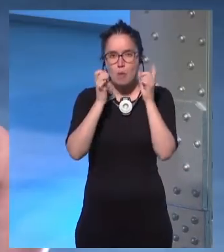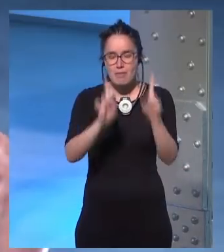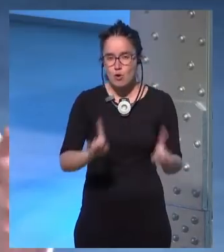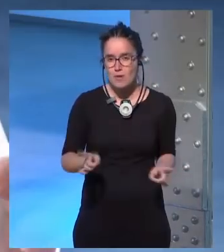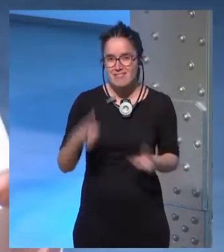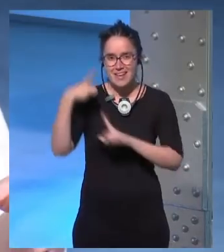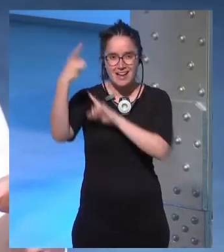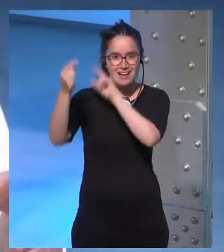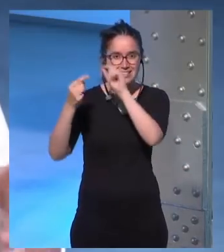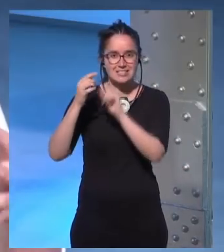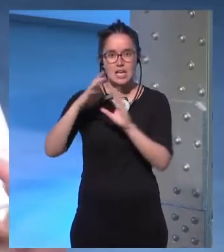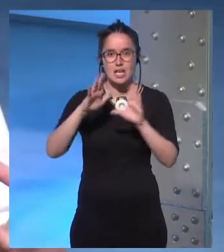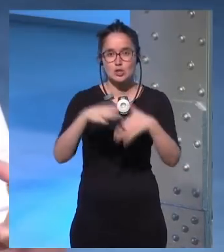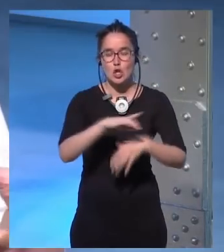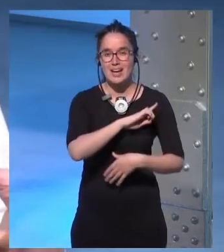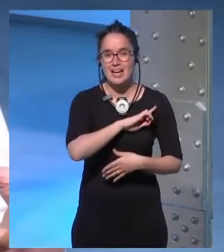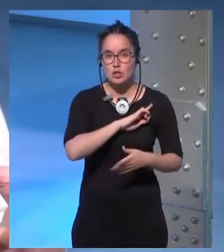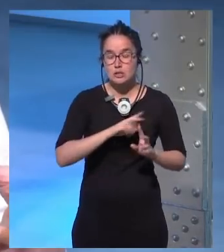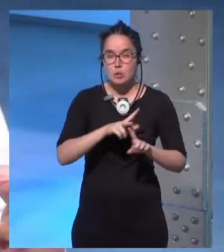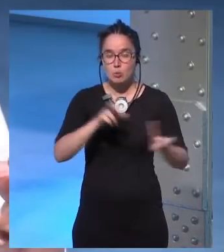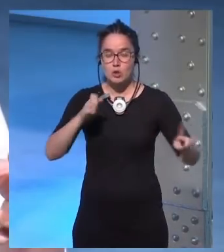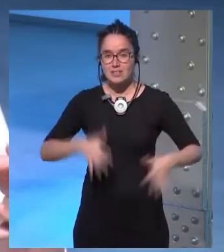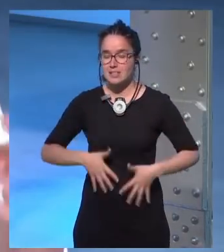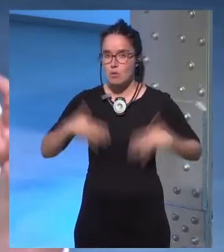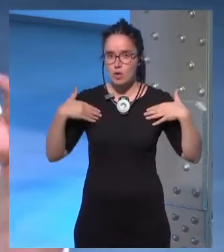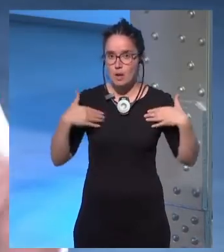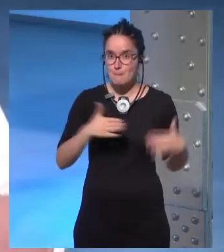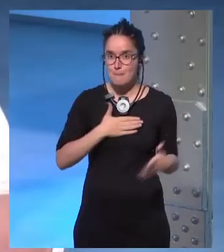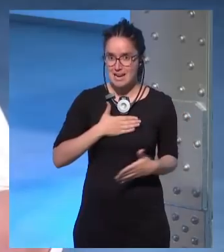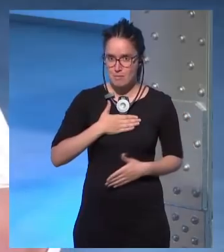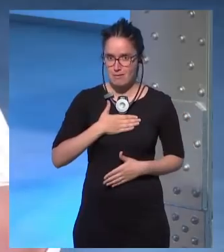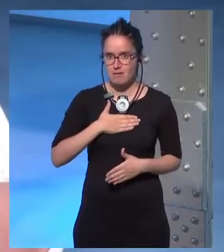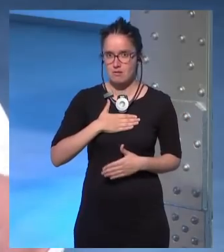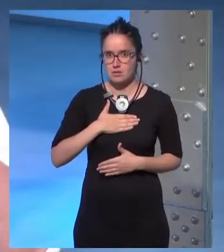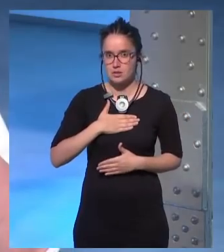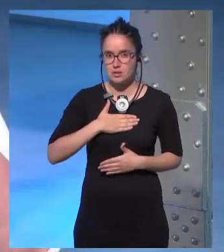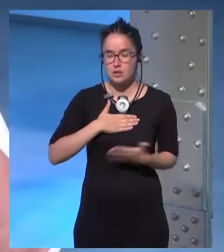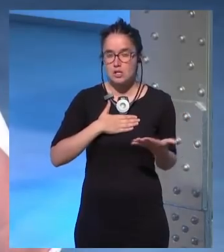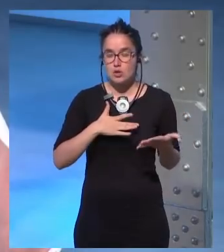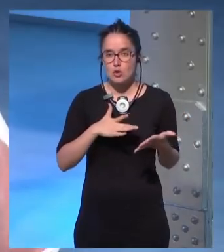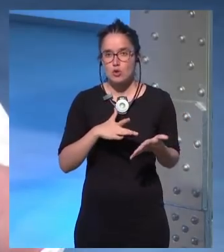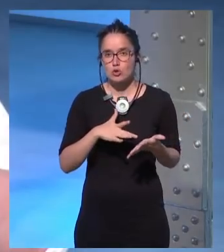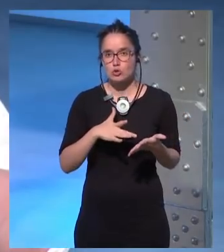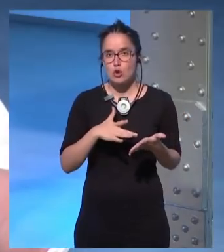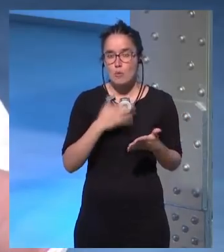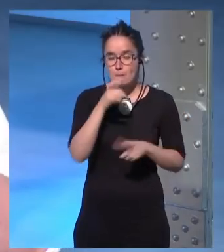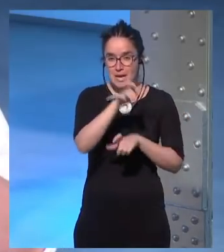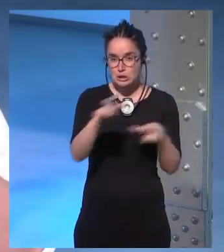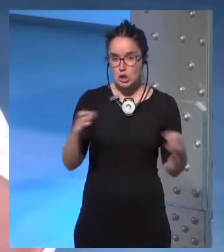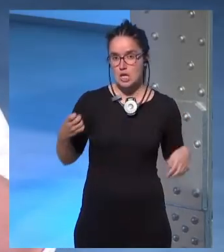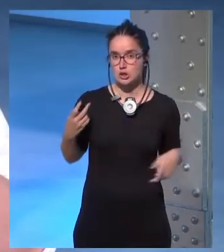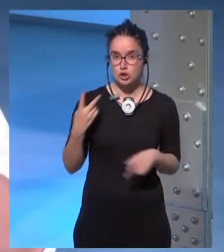emotionally, was about how two people who love each other but are